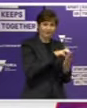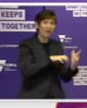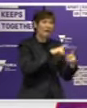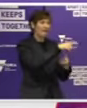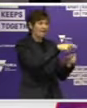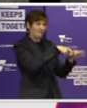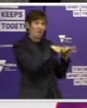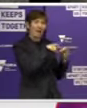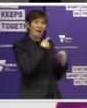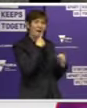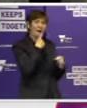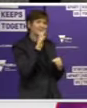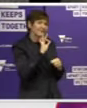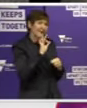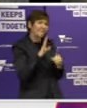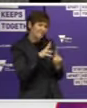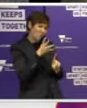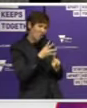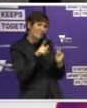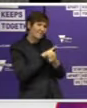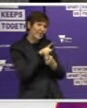If I can conclude, it was settled at the 4 o'clock meeting that went on.